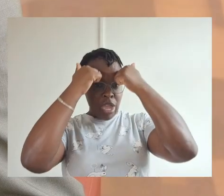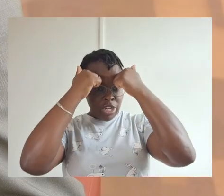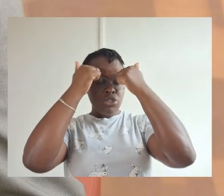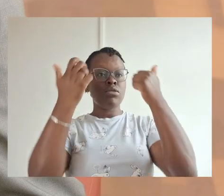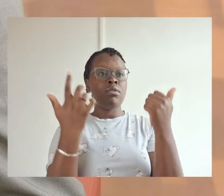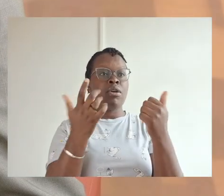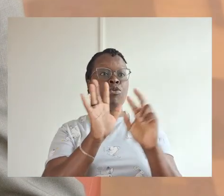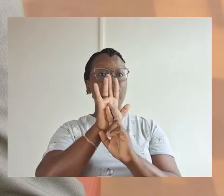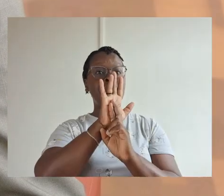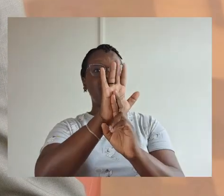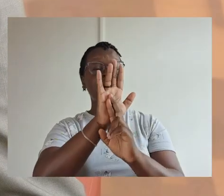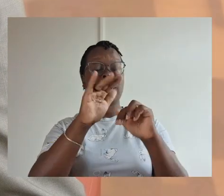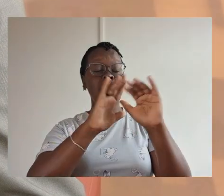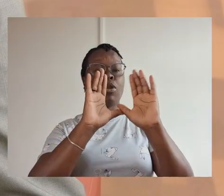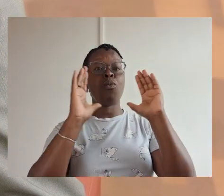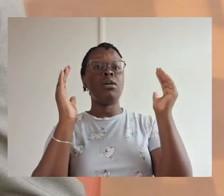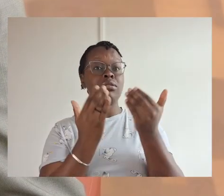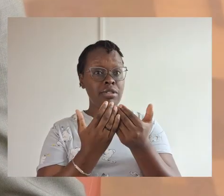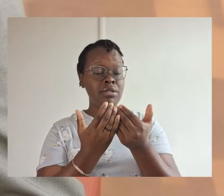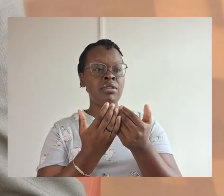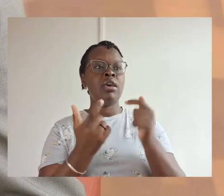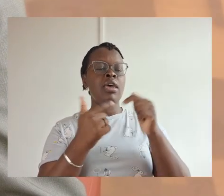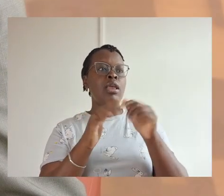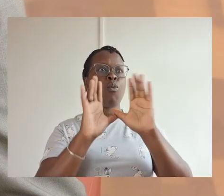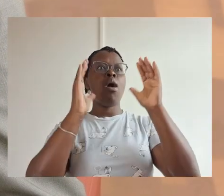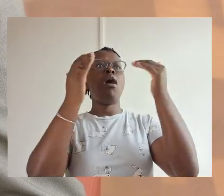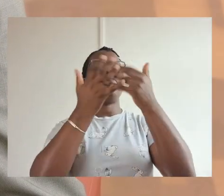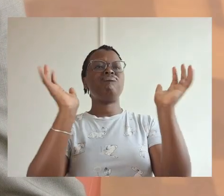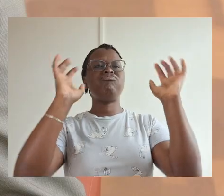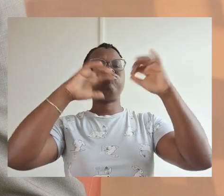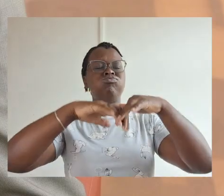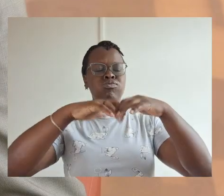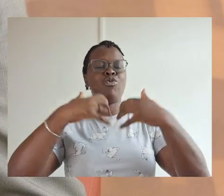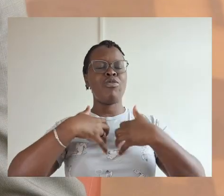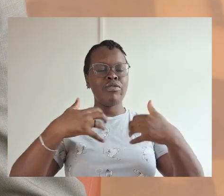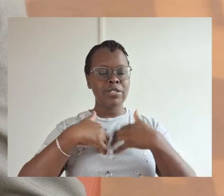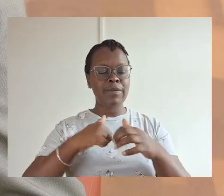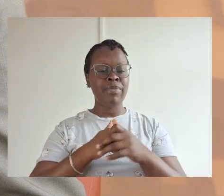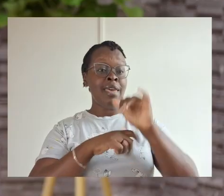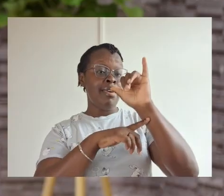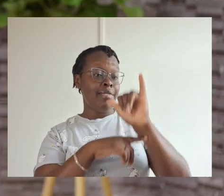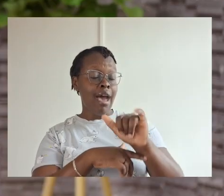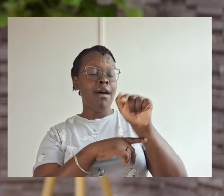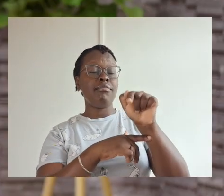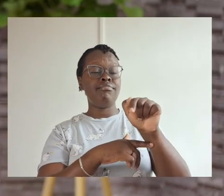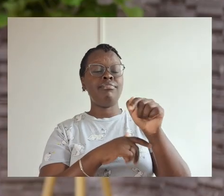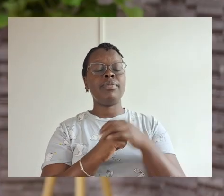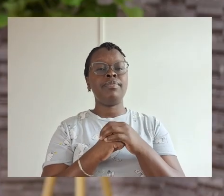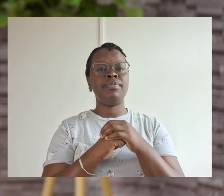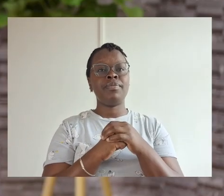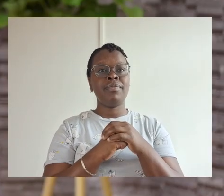a document in the world, in the Global Refugee Forum that will be in Geneva next month. And that